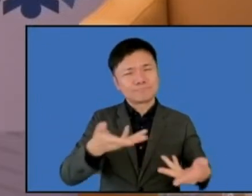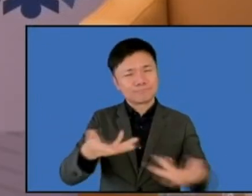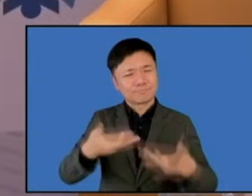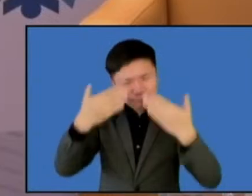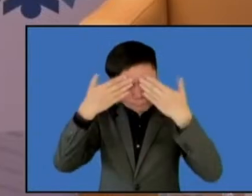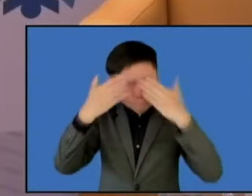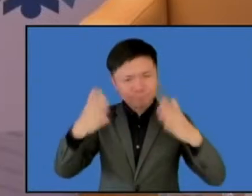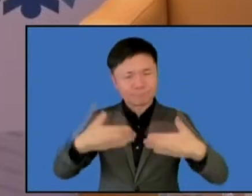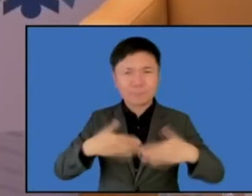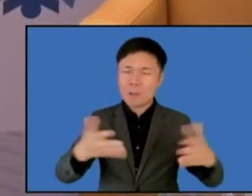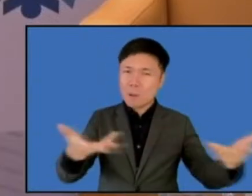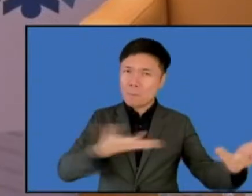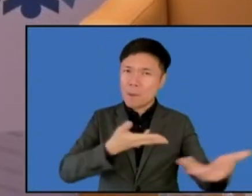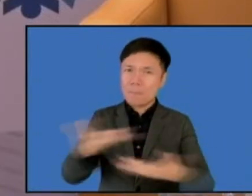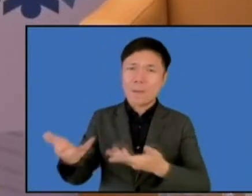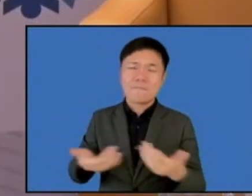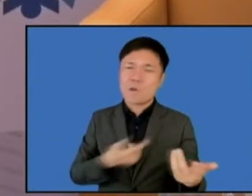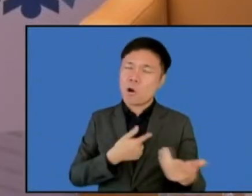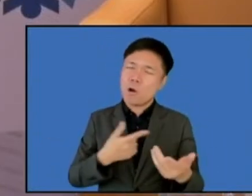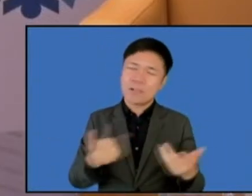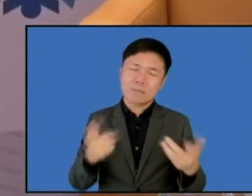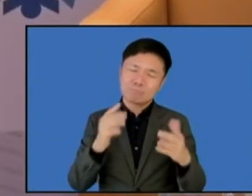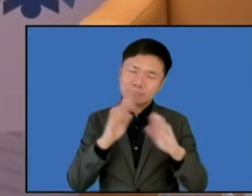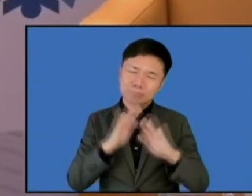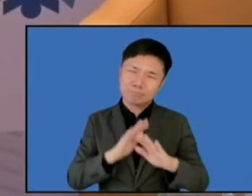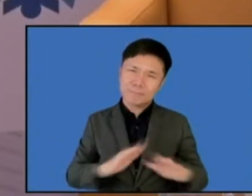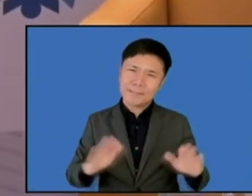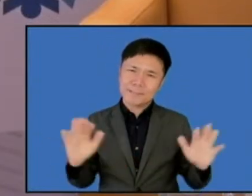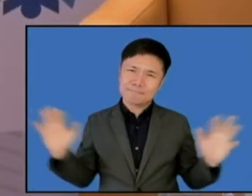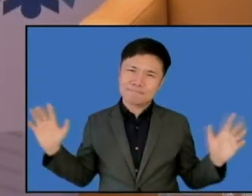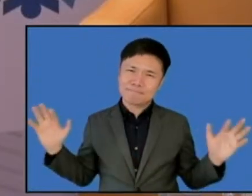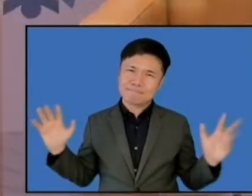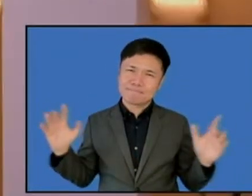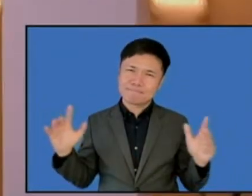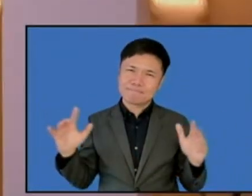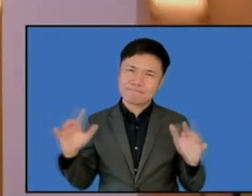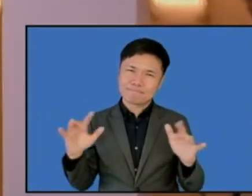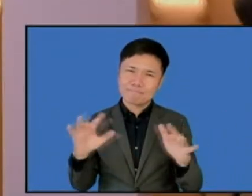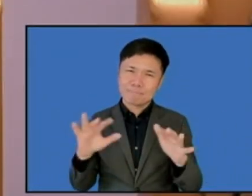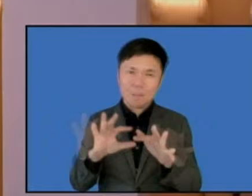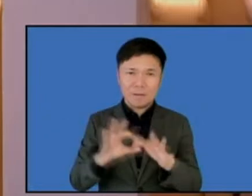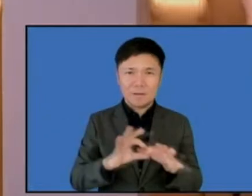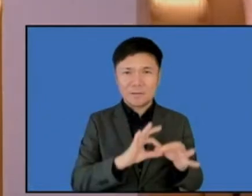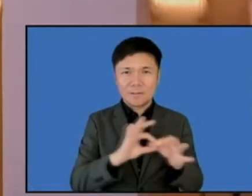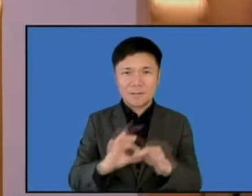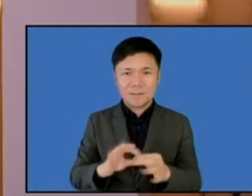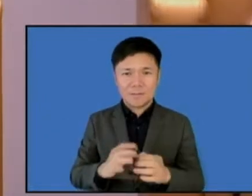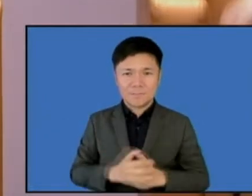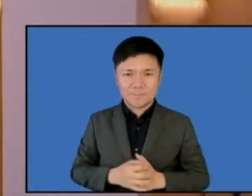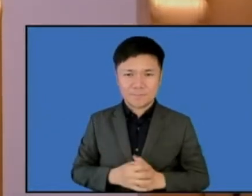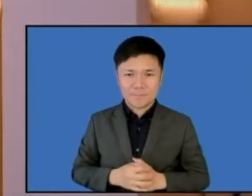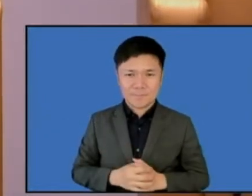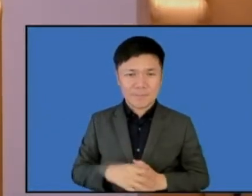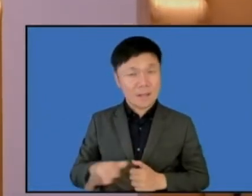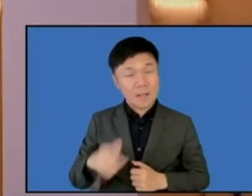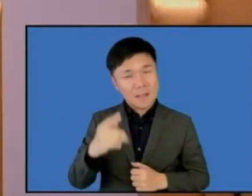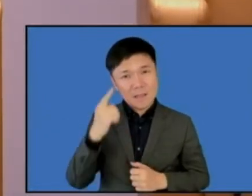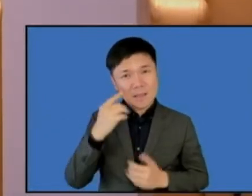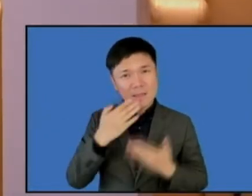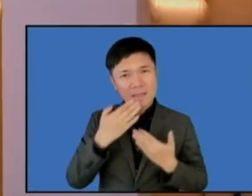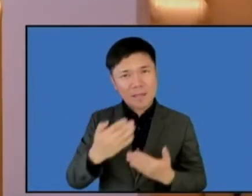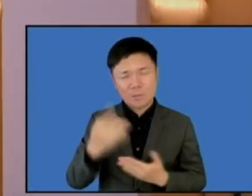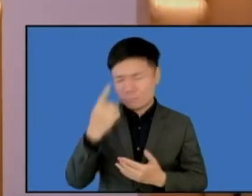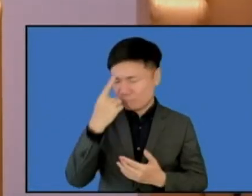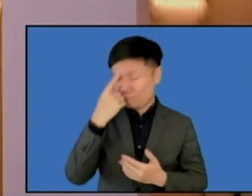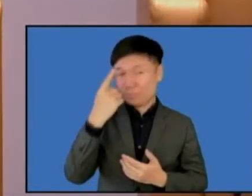just making peace. Thank you. Thank you very much. I think that was a very thought-provoking and